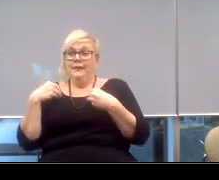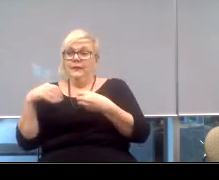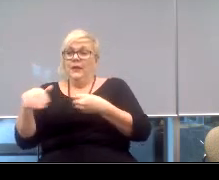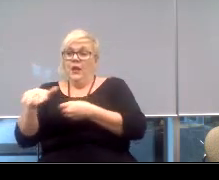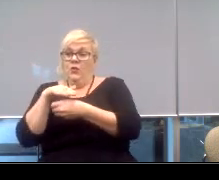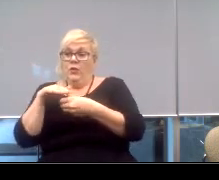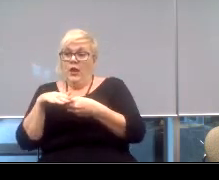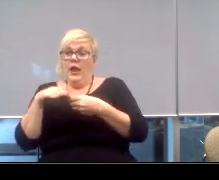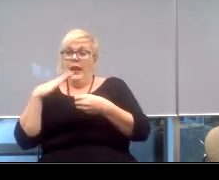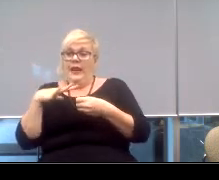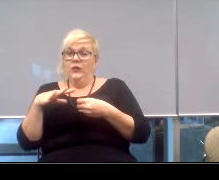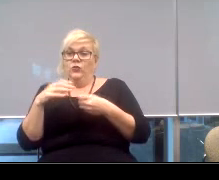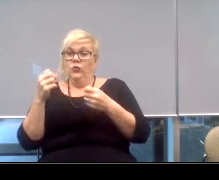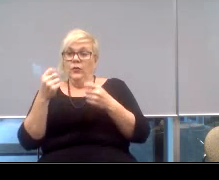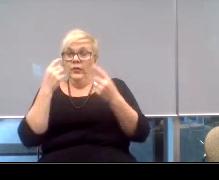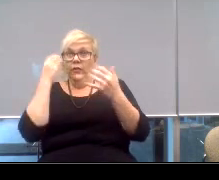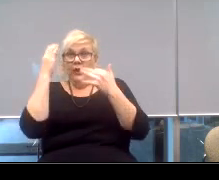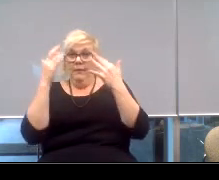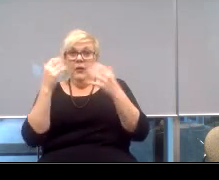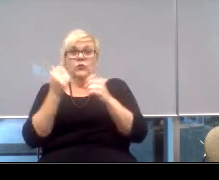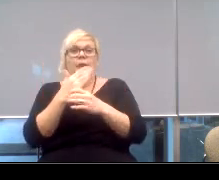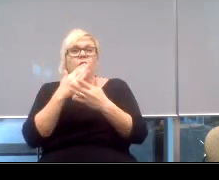to deliver AT innovation sustainably.